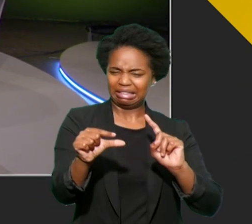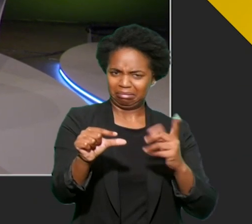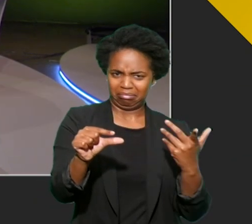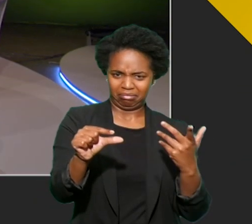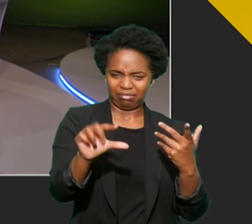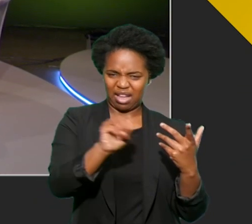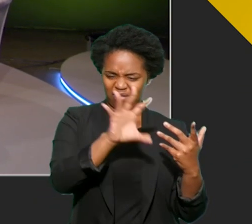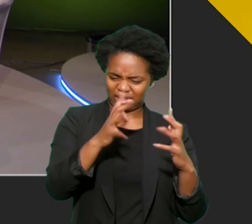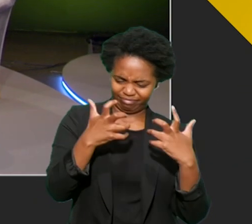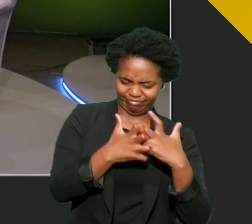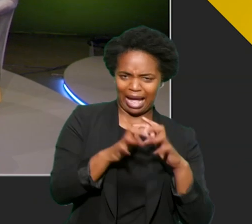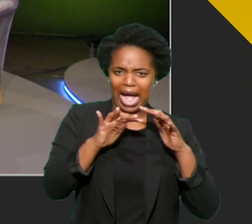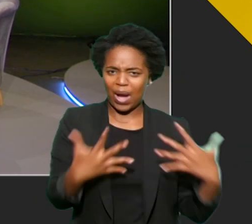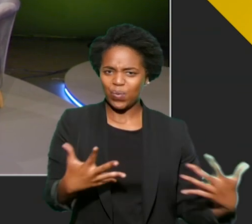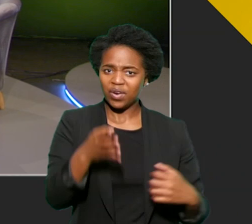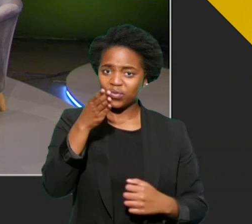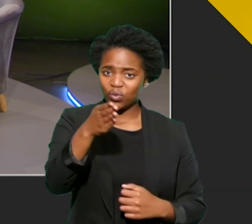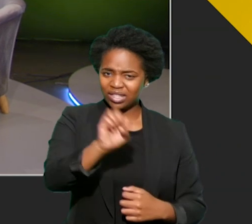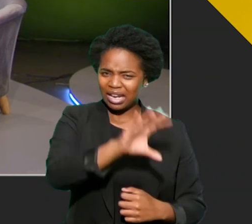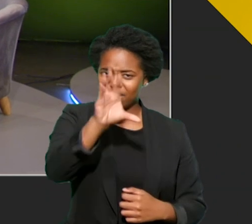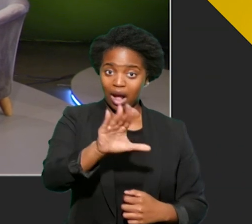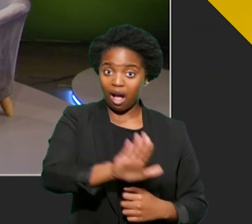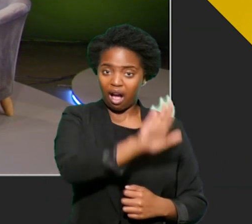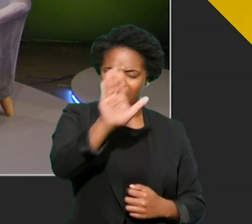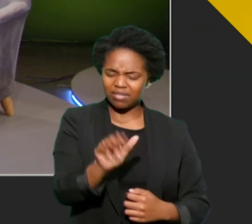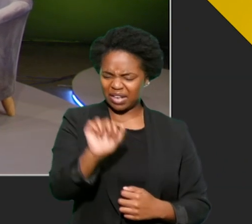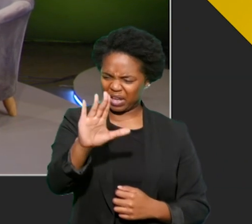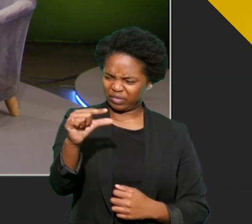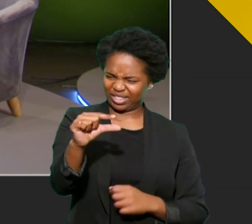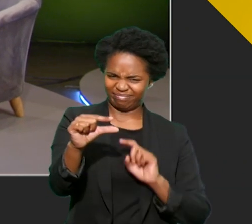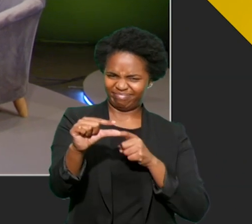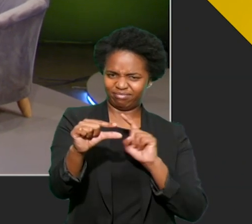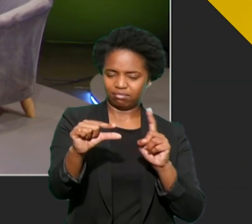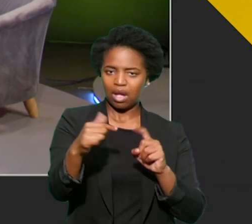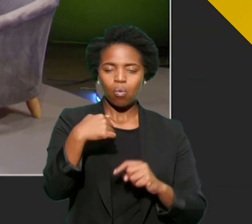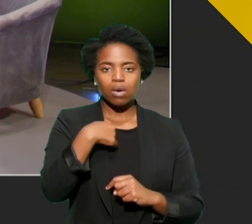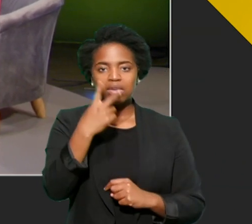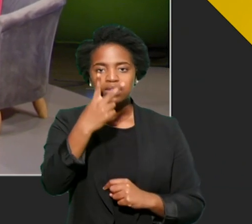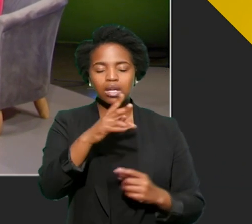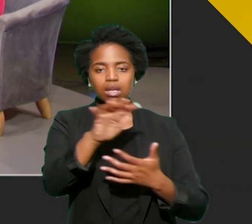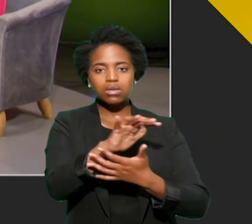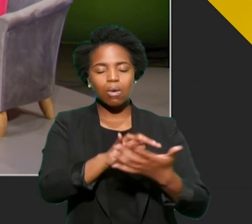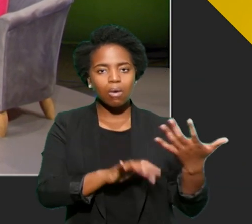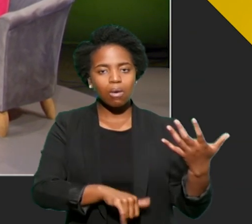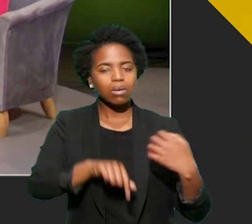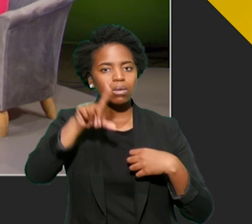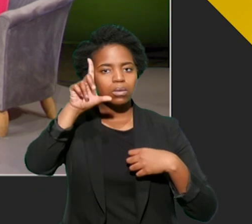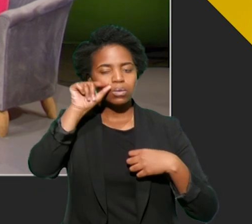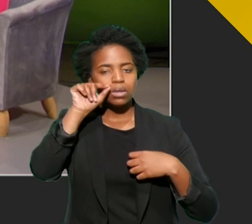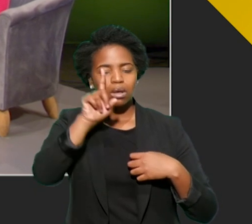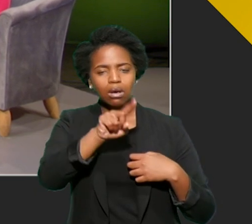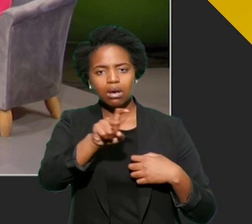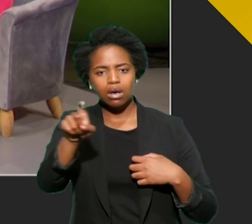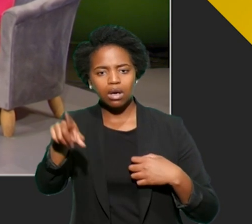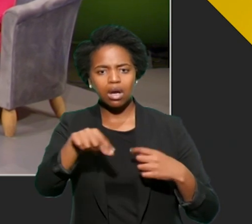in our society and in the future of South Africa and Africa as a whole. We've seen various stories come out on social media with various people, the